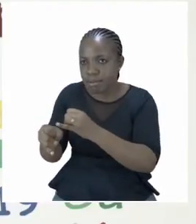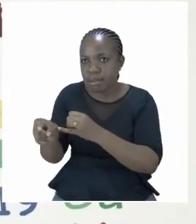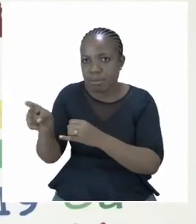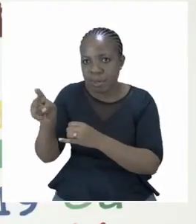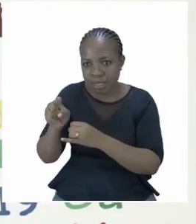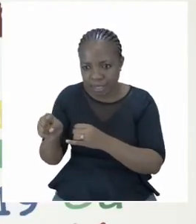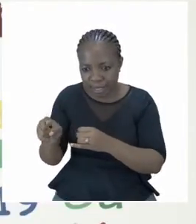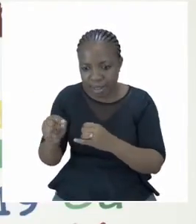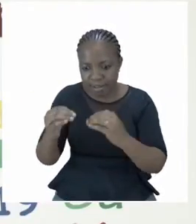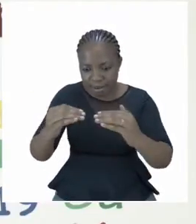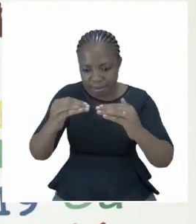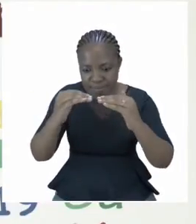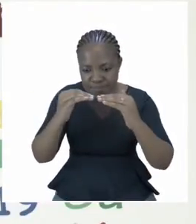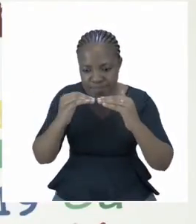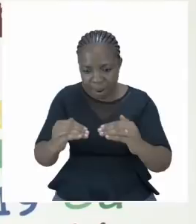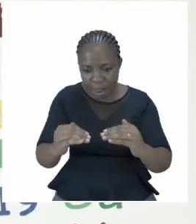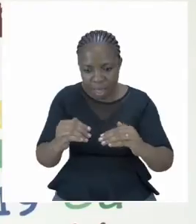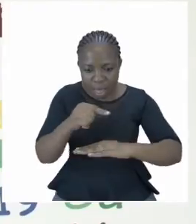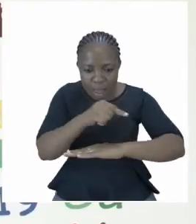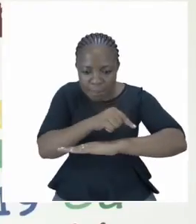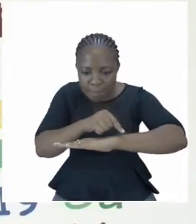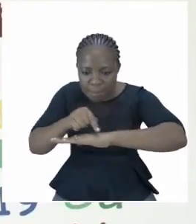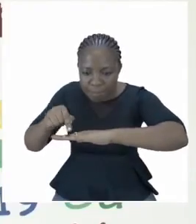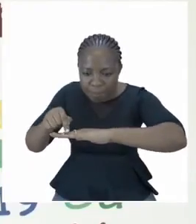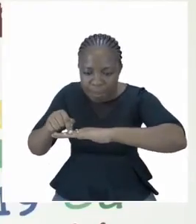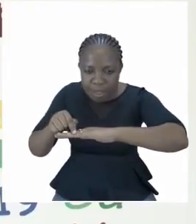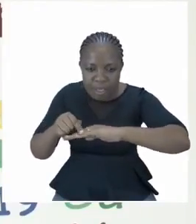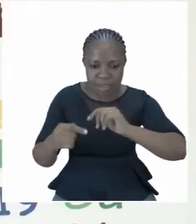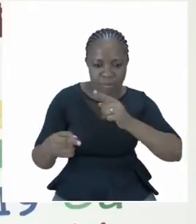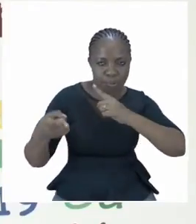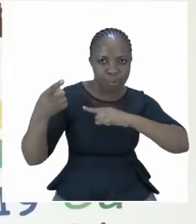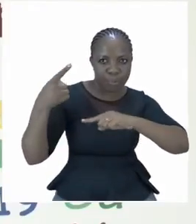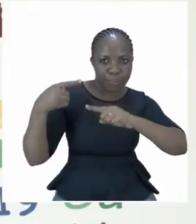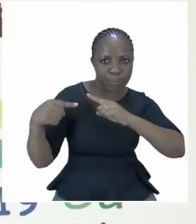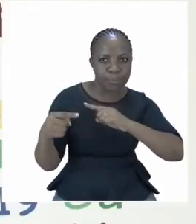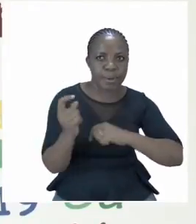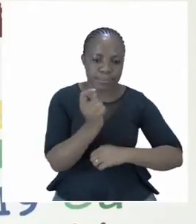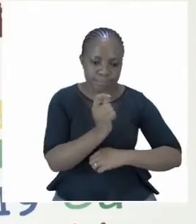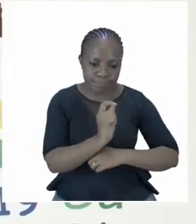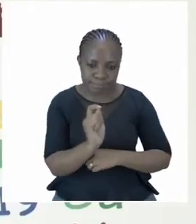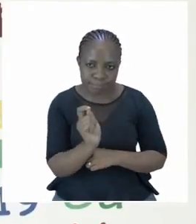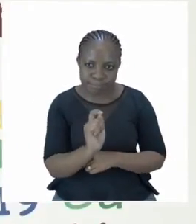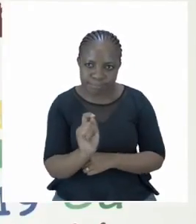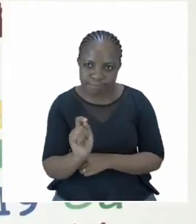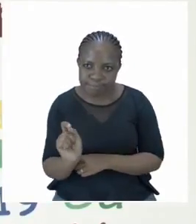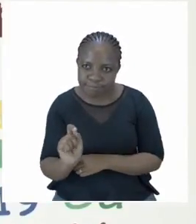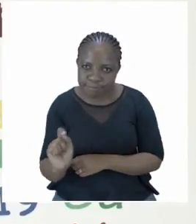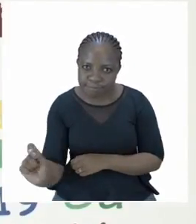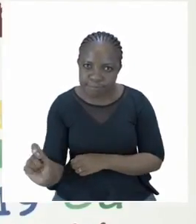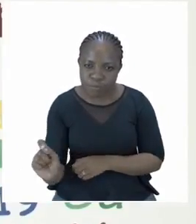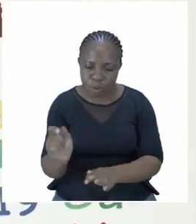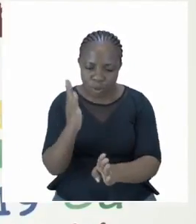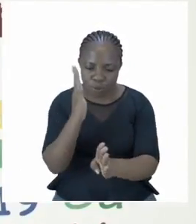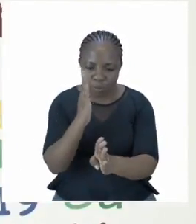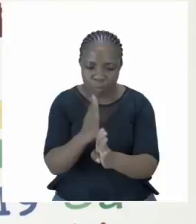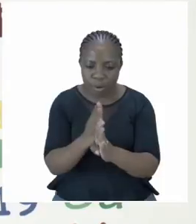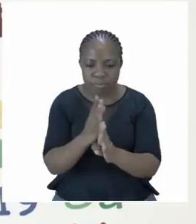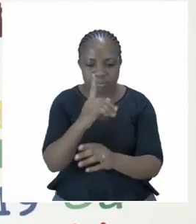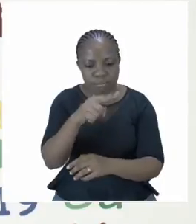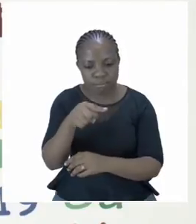to rewrite the sentence on the line, putting the correct capital